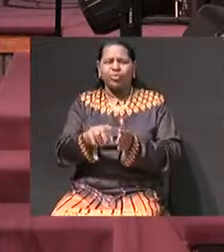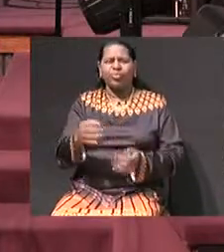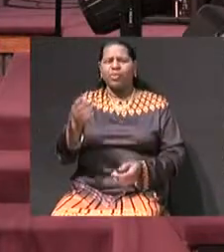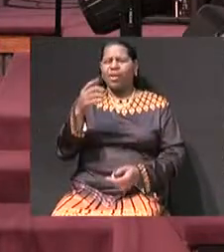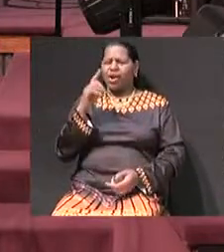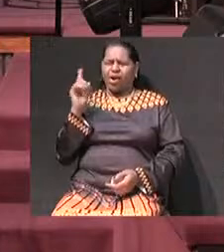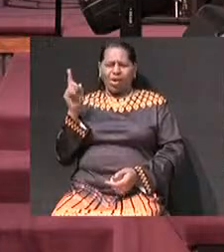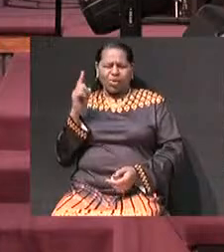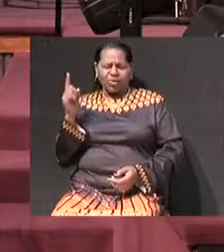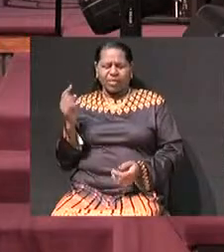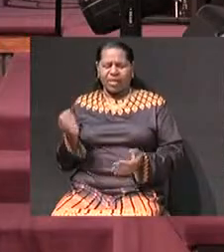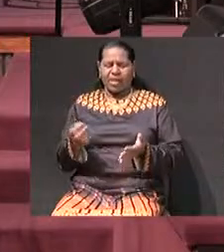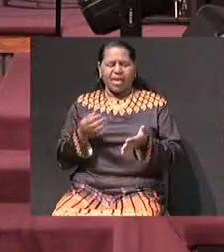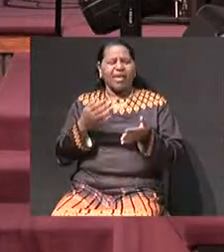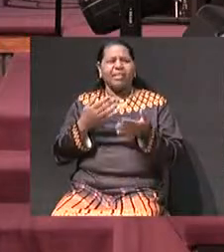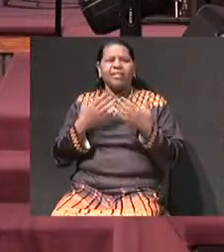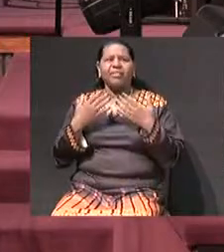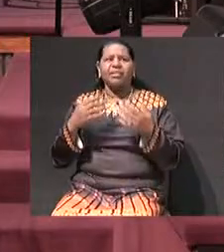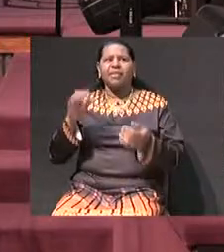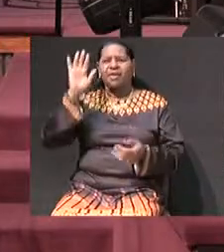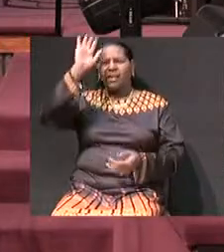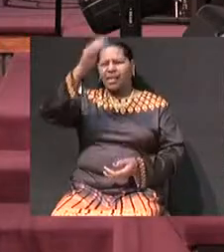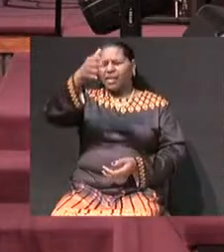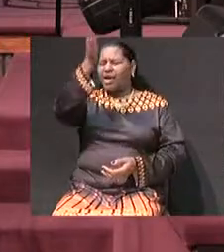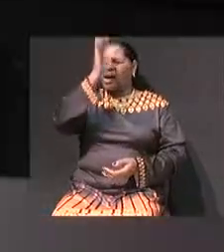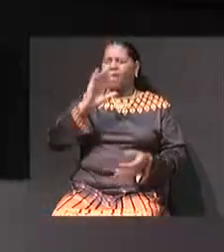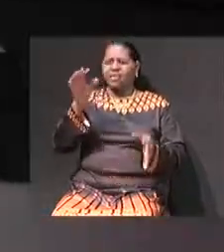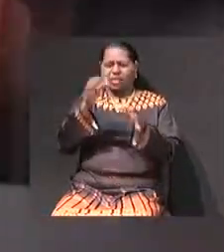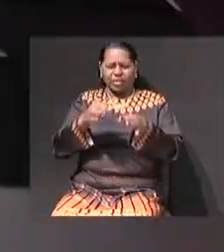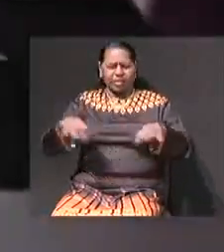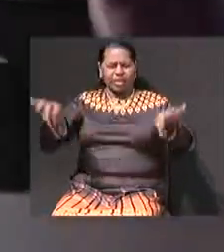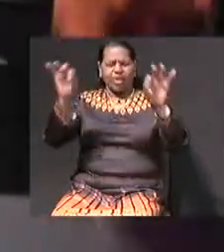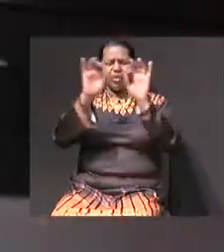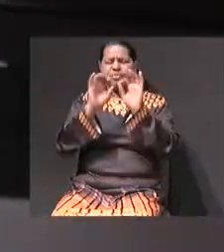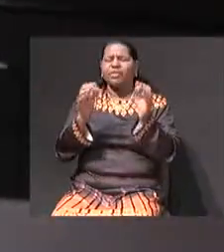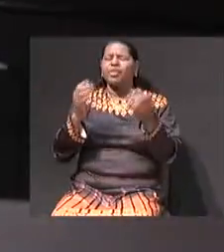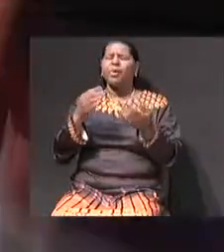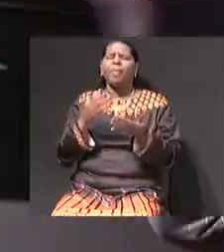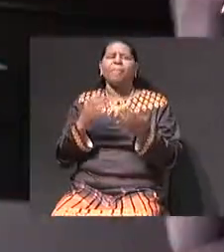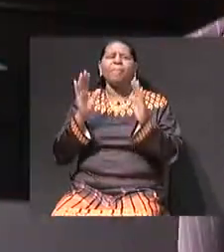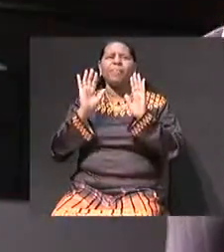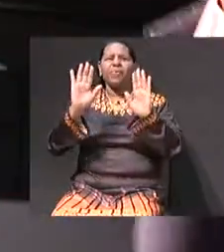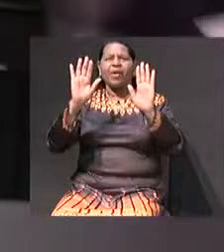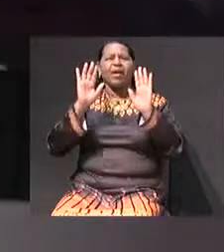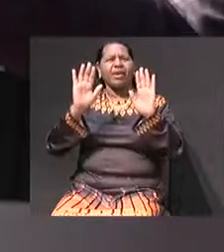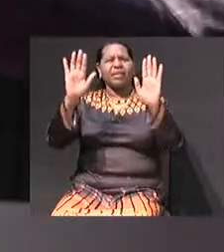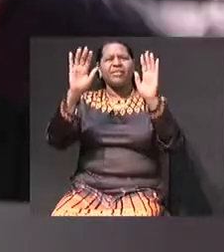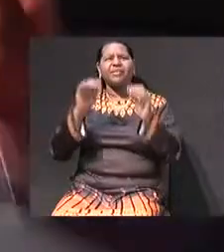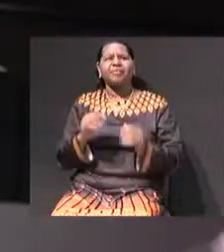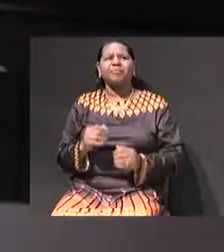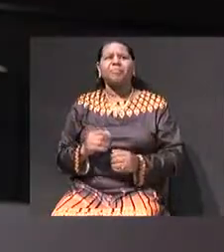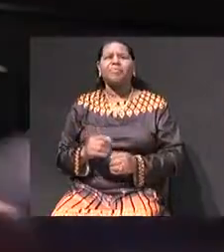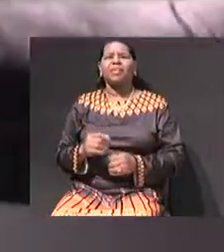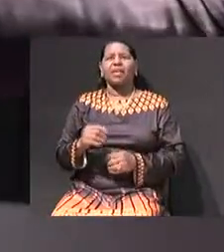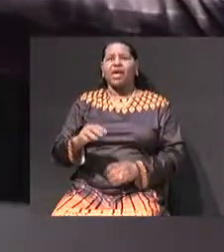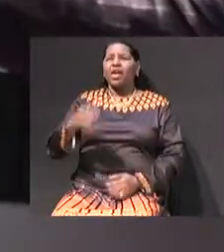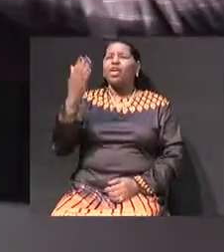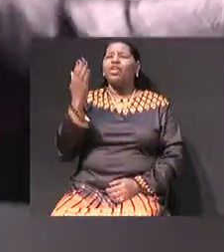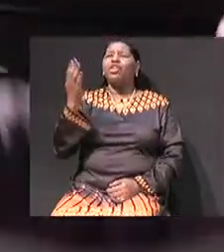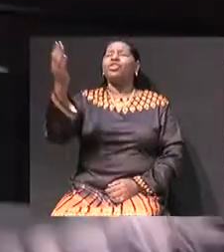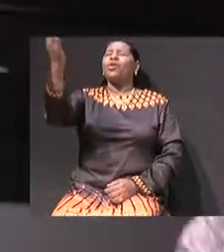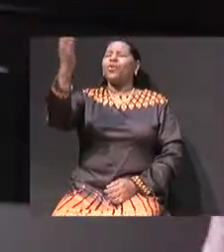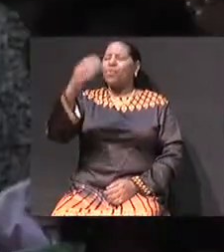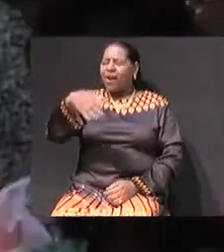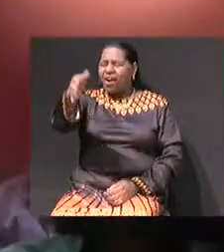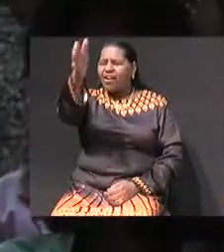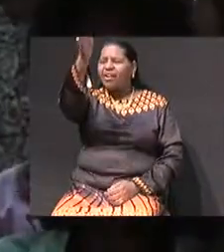but everybody deserves to give God a great praise because he's the only God. You are God.